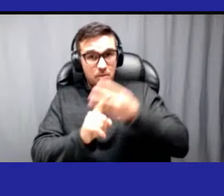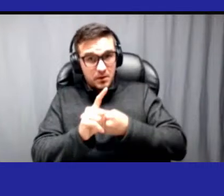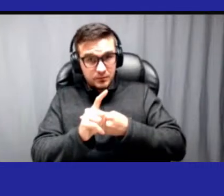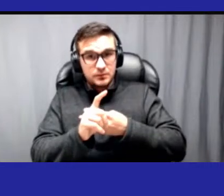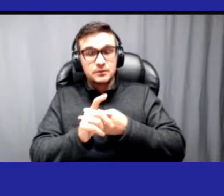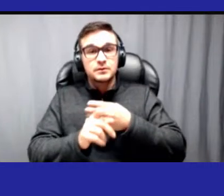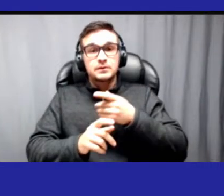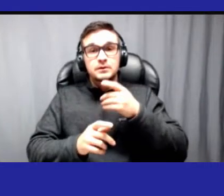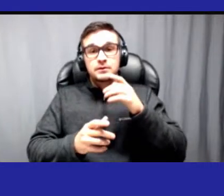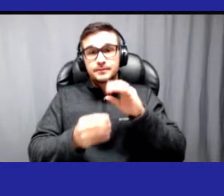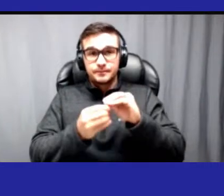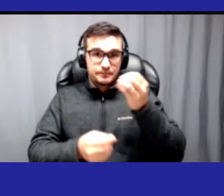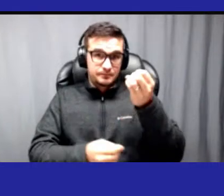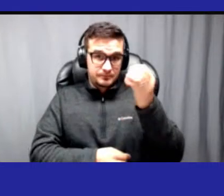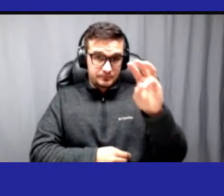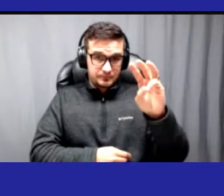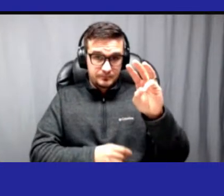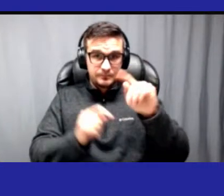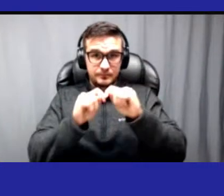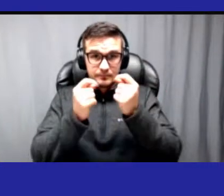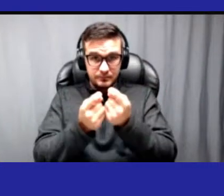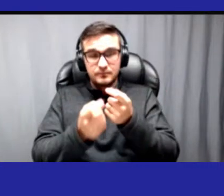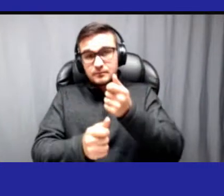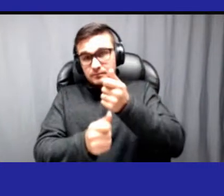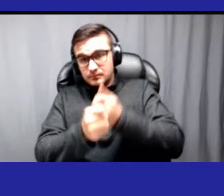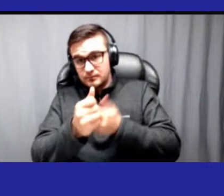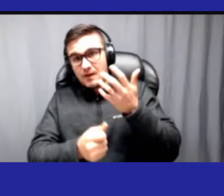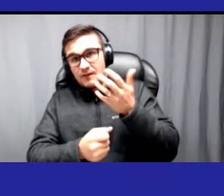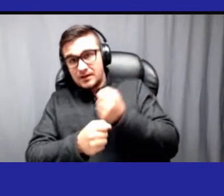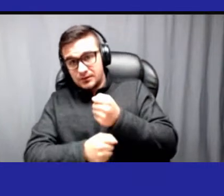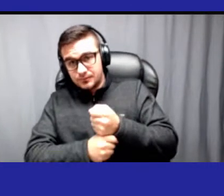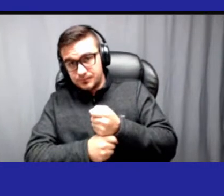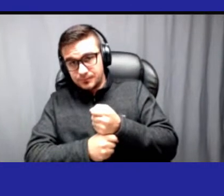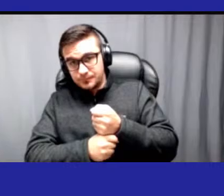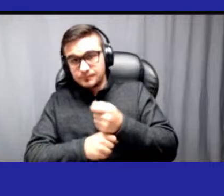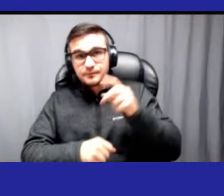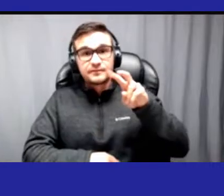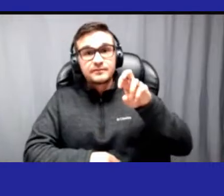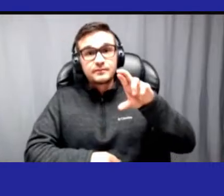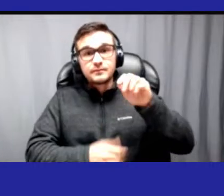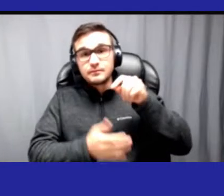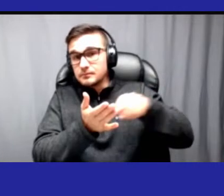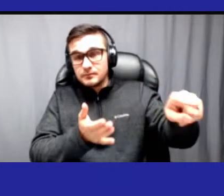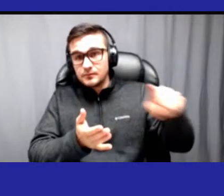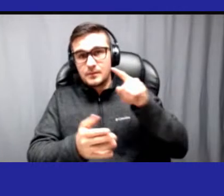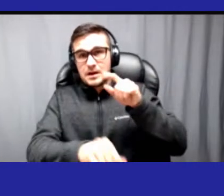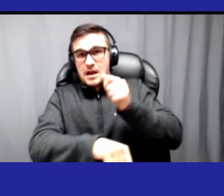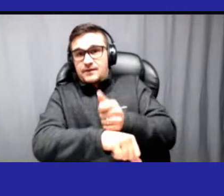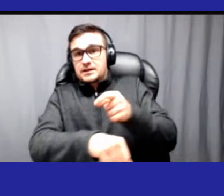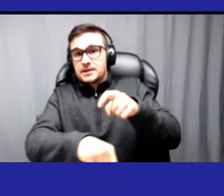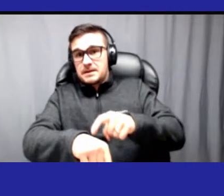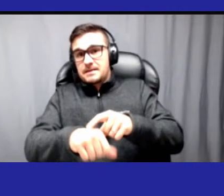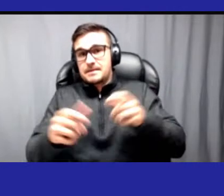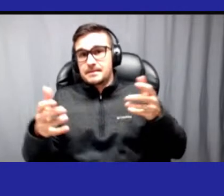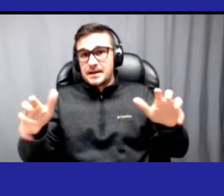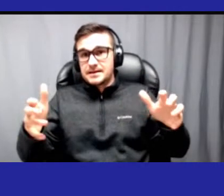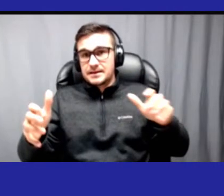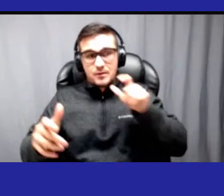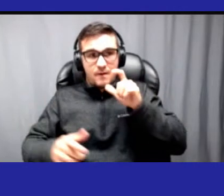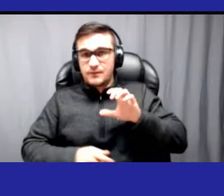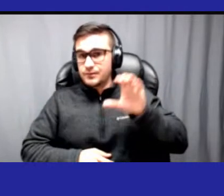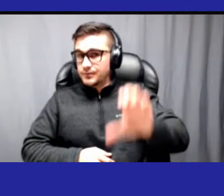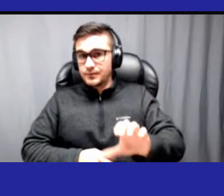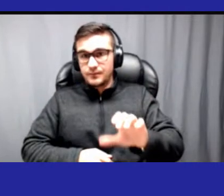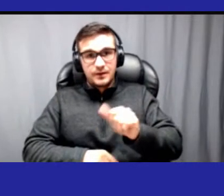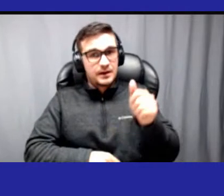teams for each of the 5 years. Vendors are only paid for activation time. There's no retainer for any of the vendors under this setup.